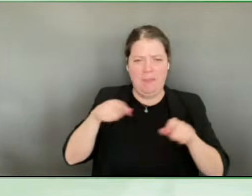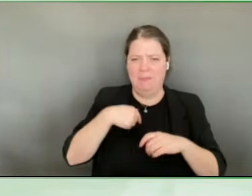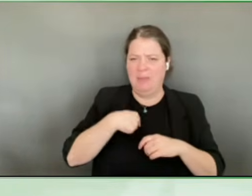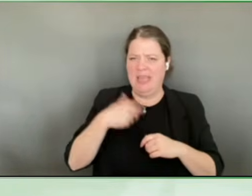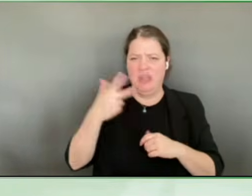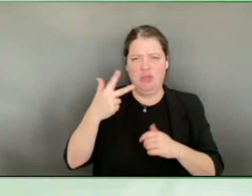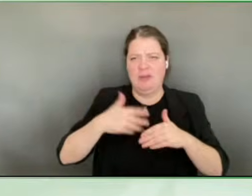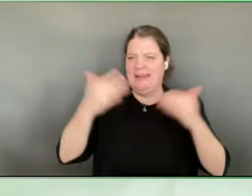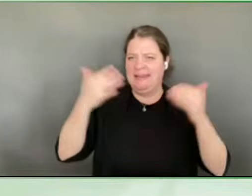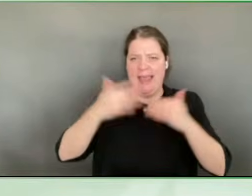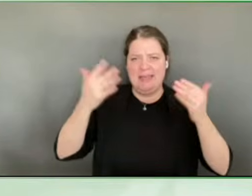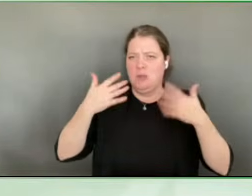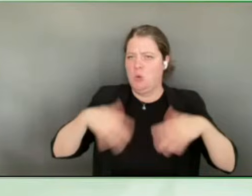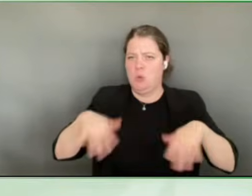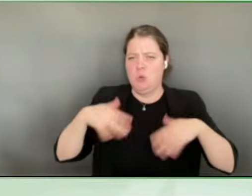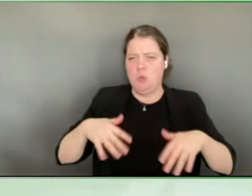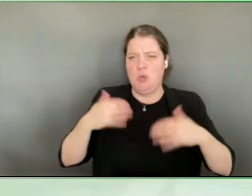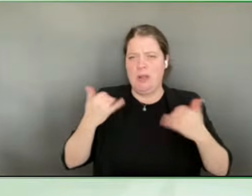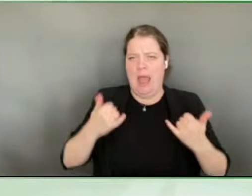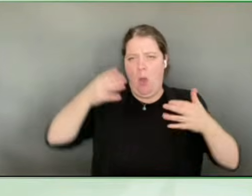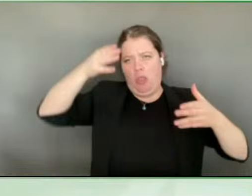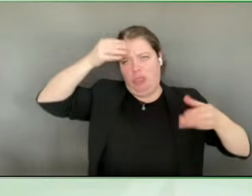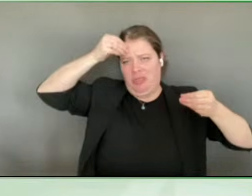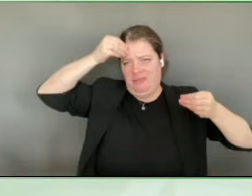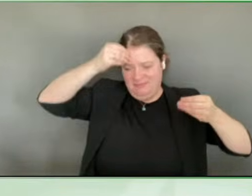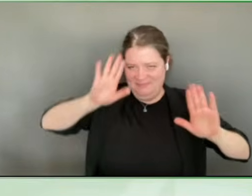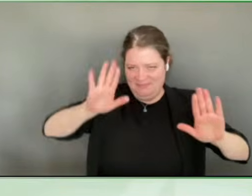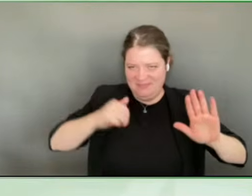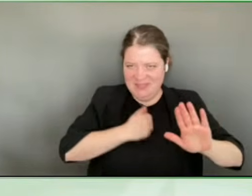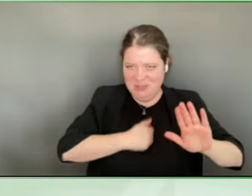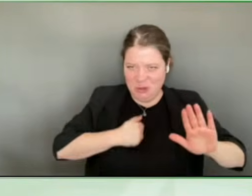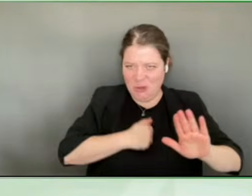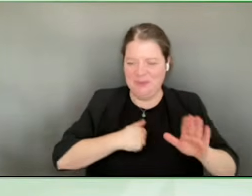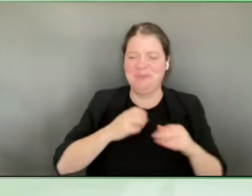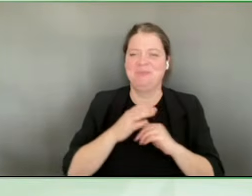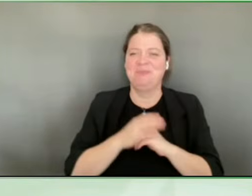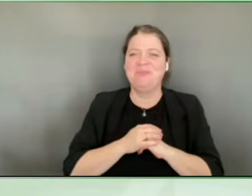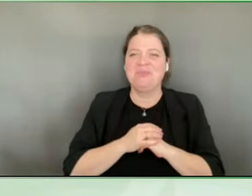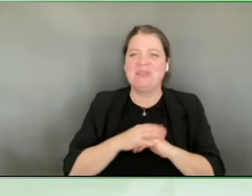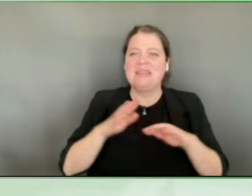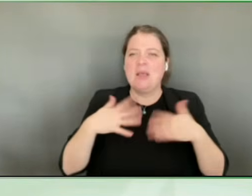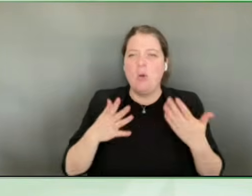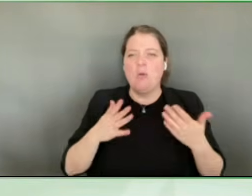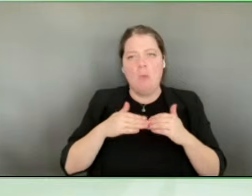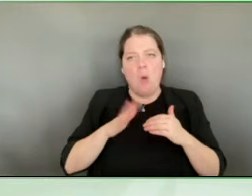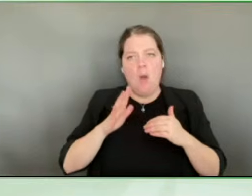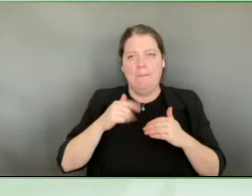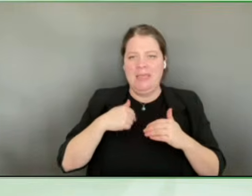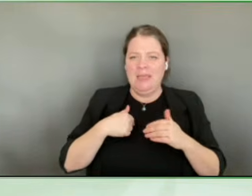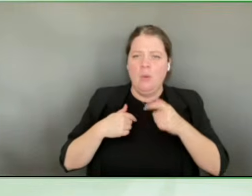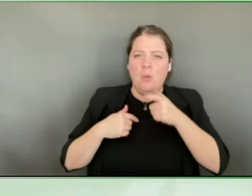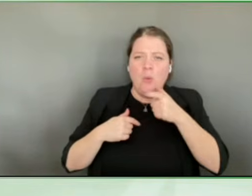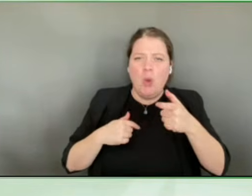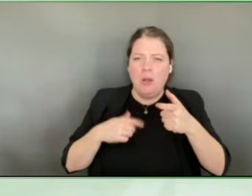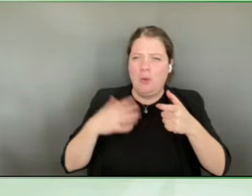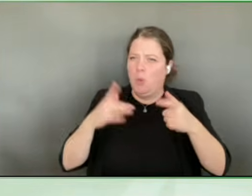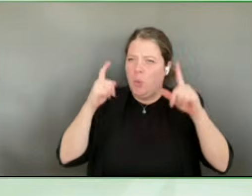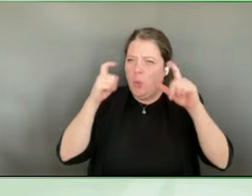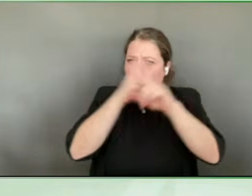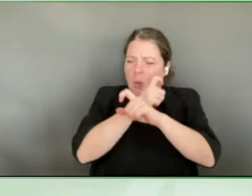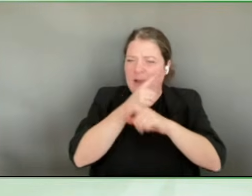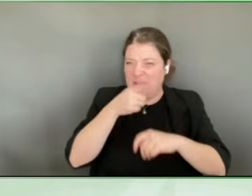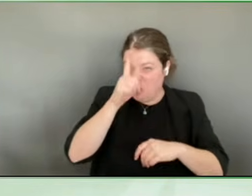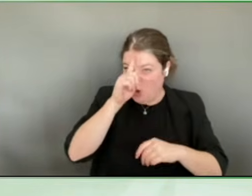Being just more, considered on, am I using a difficult word, especially in German, when we have all these